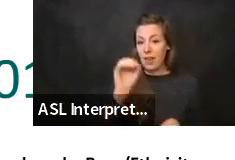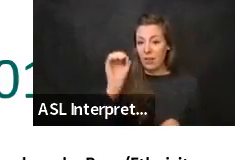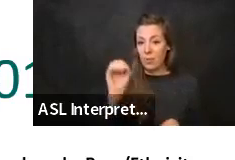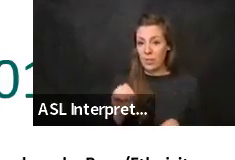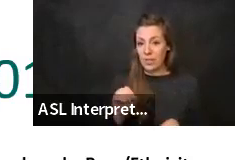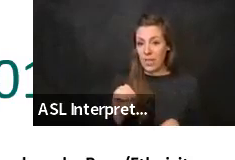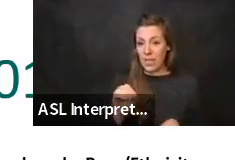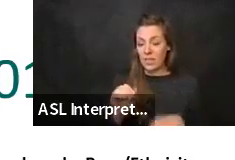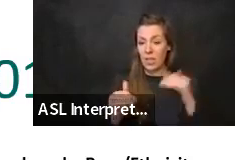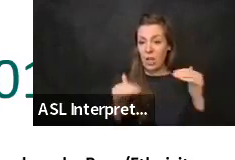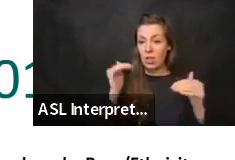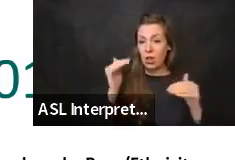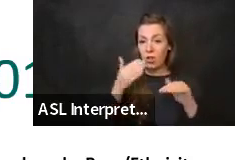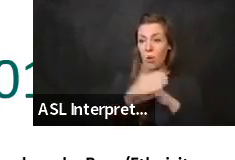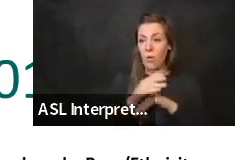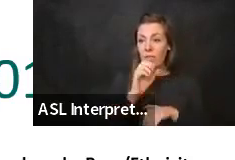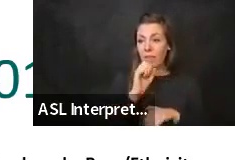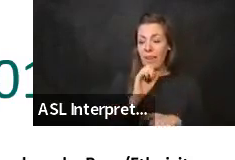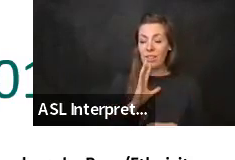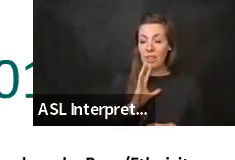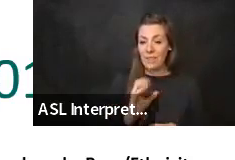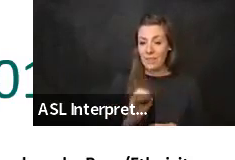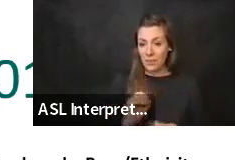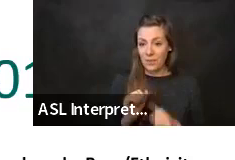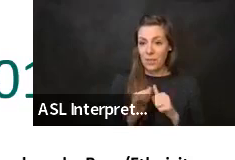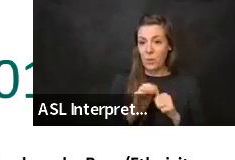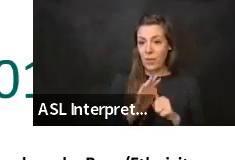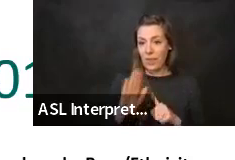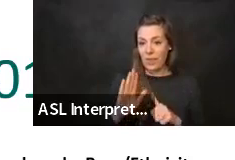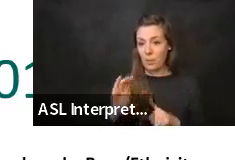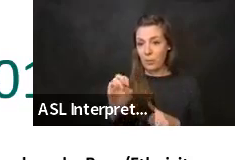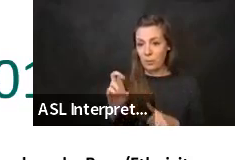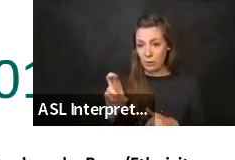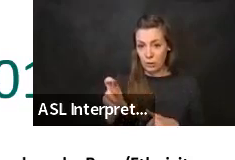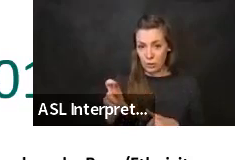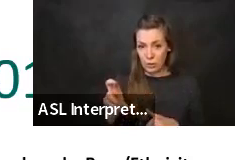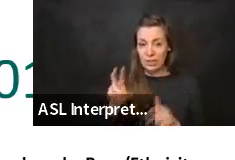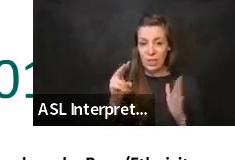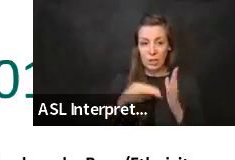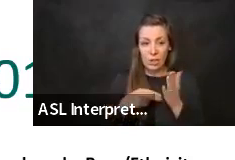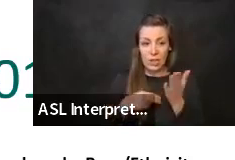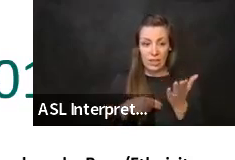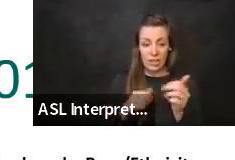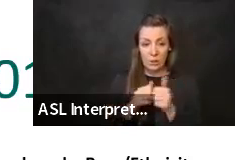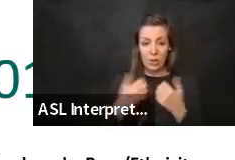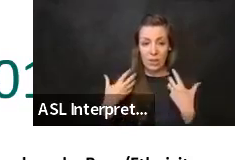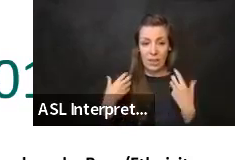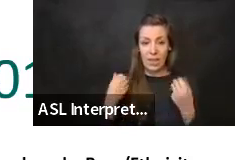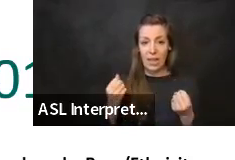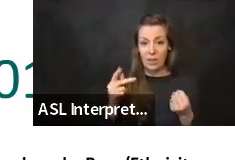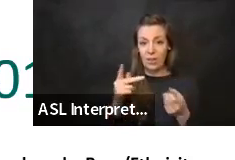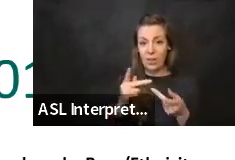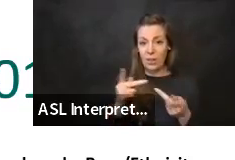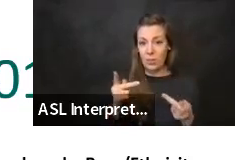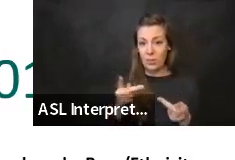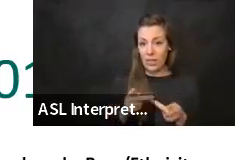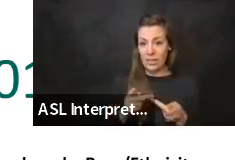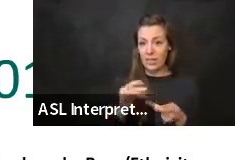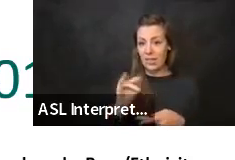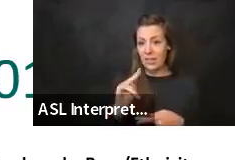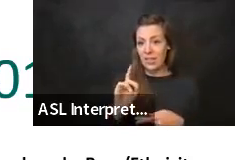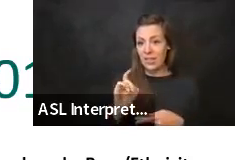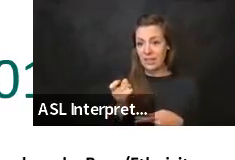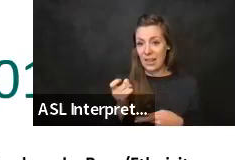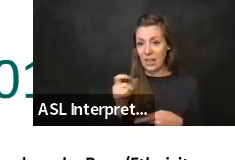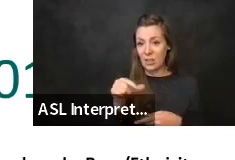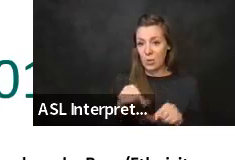eligible adults over the age of 50 with their booster dose. And looking here by Healthy Places Index quartile, we can see